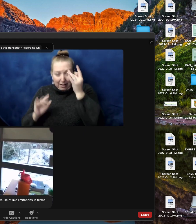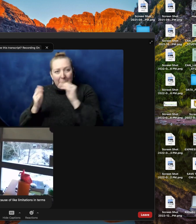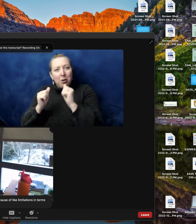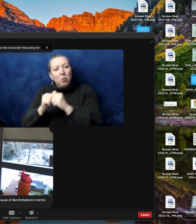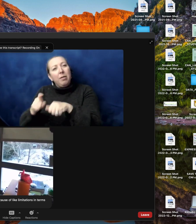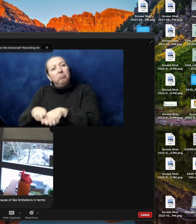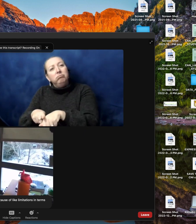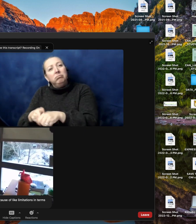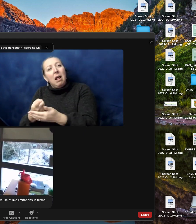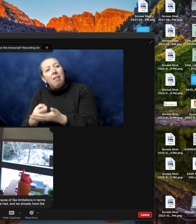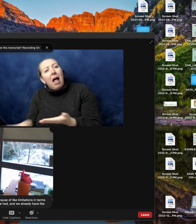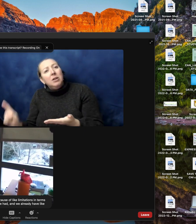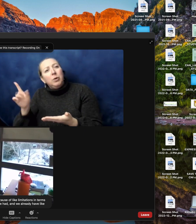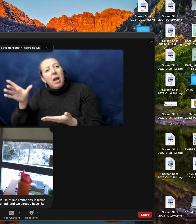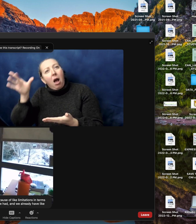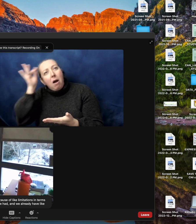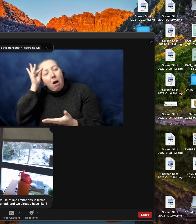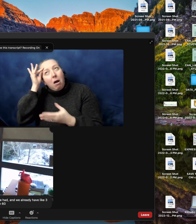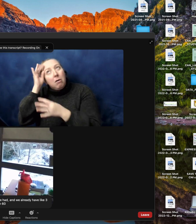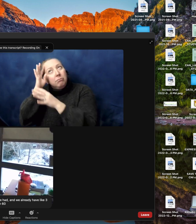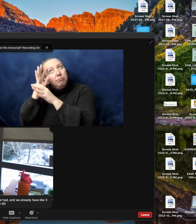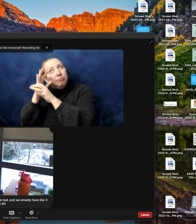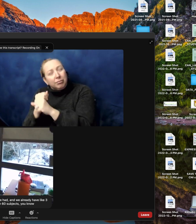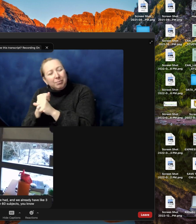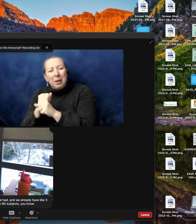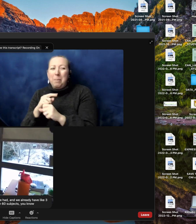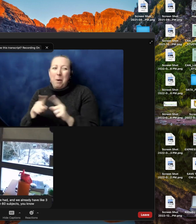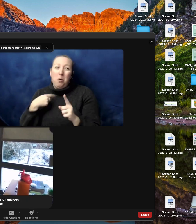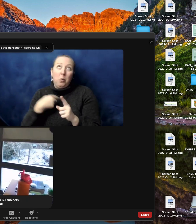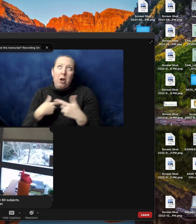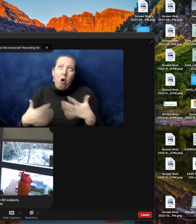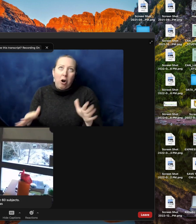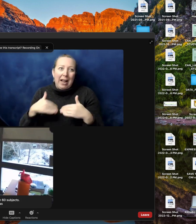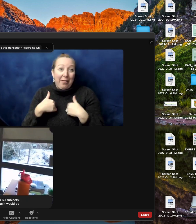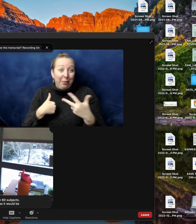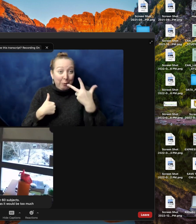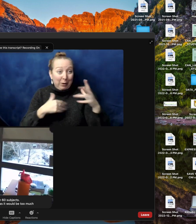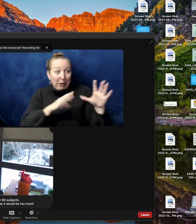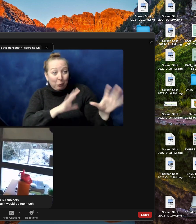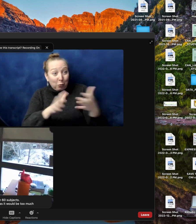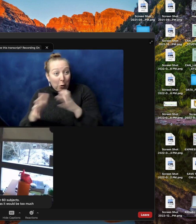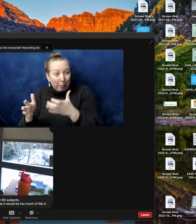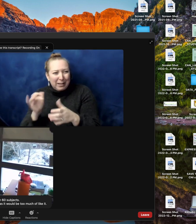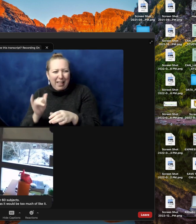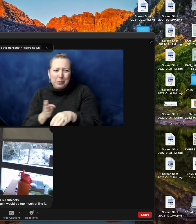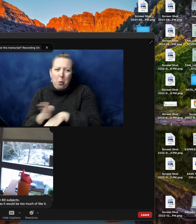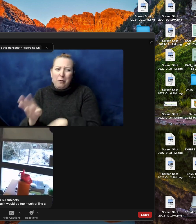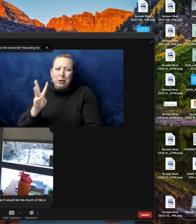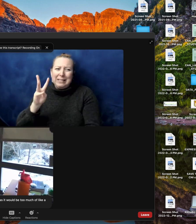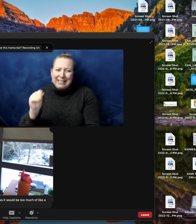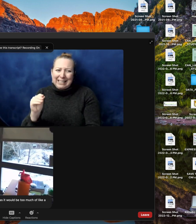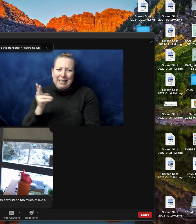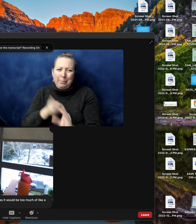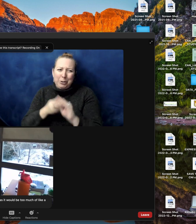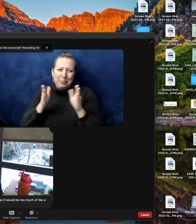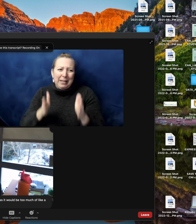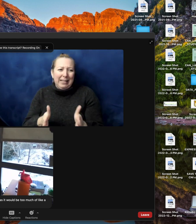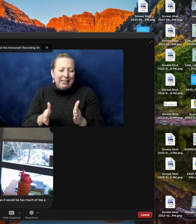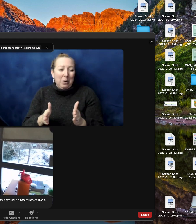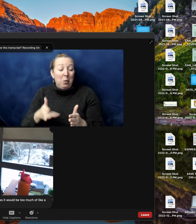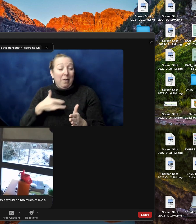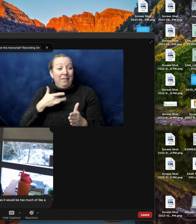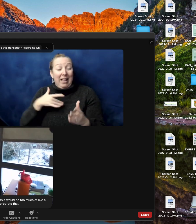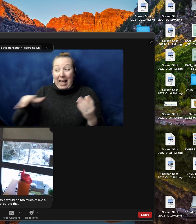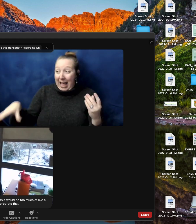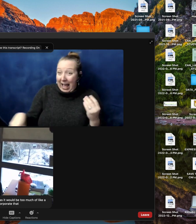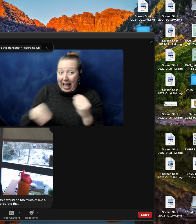already have like 3 groups, more than 60 subjects, you know, so it would be too much of like a big project to incorporate that